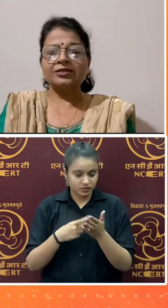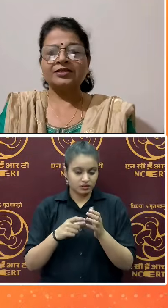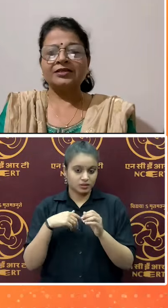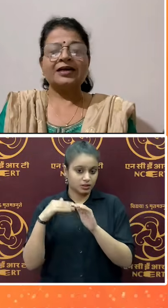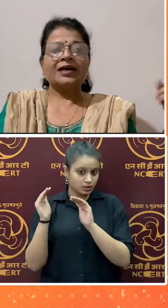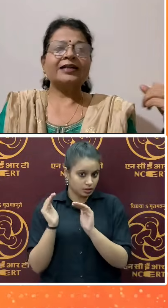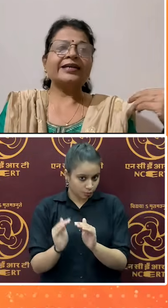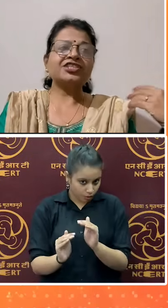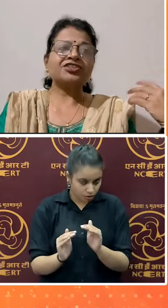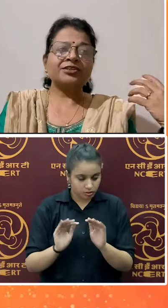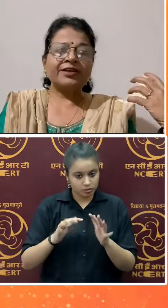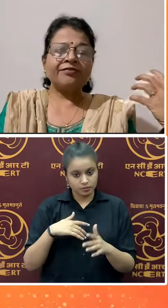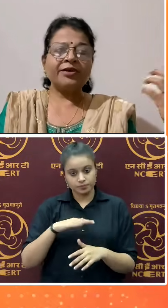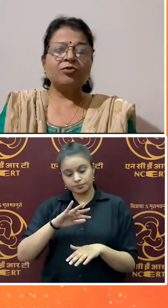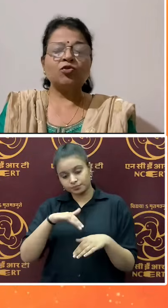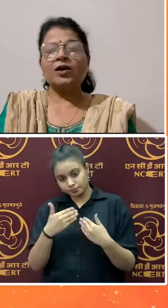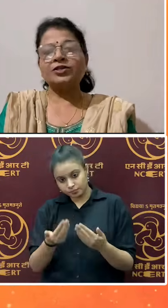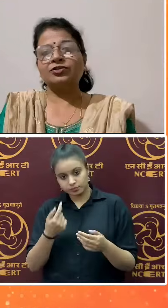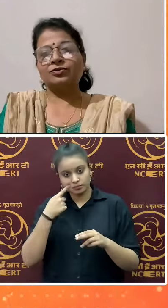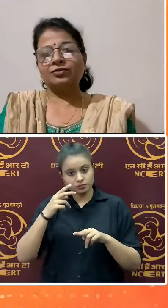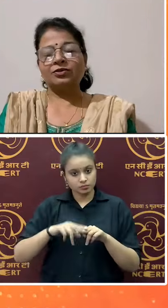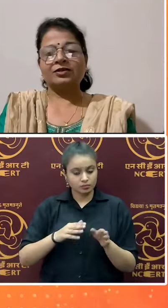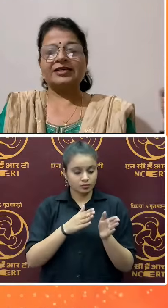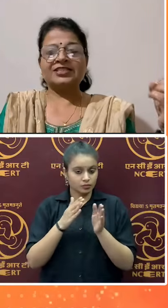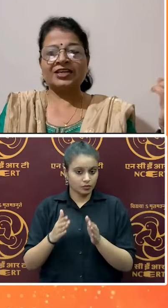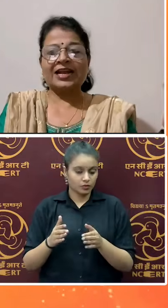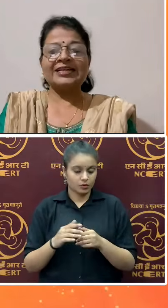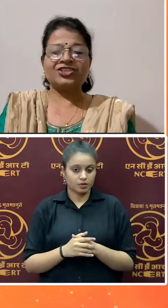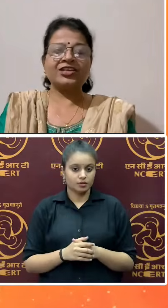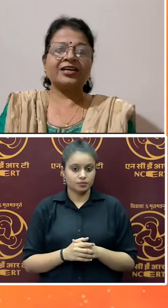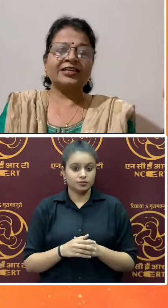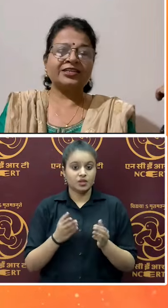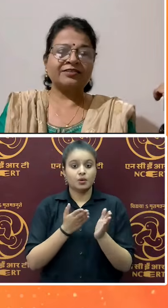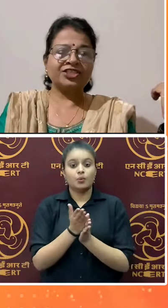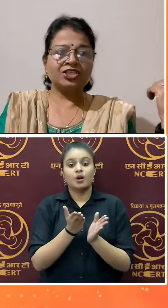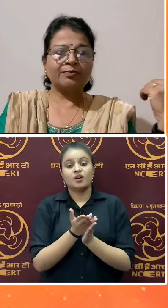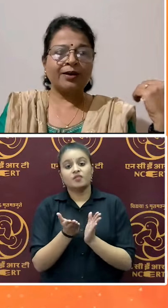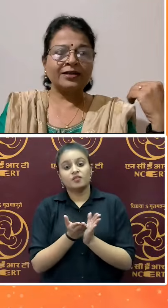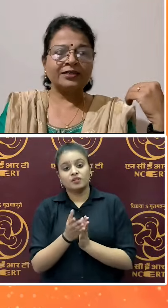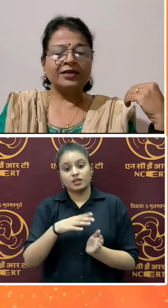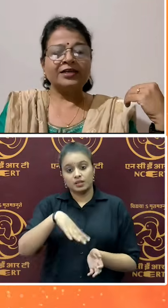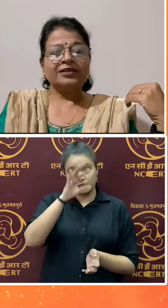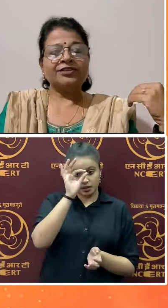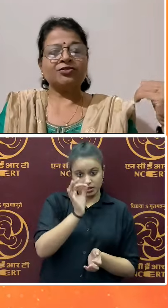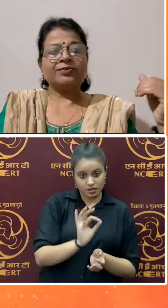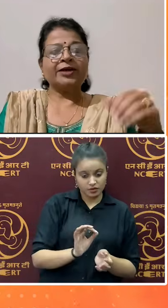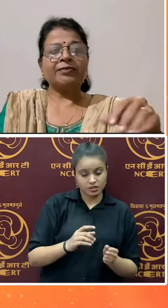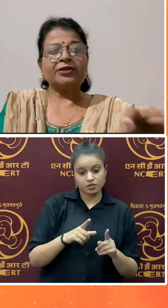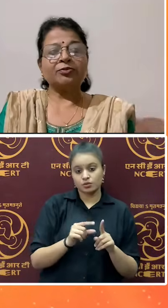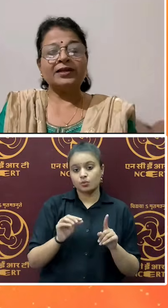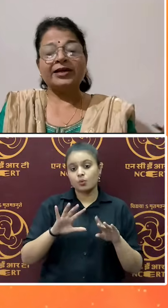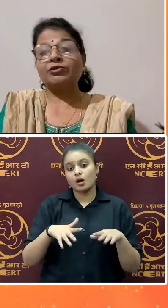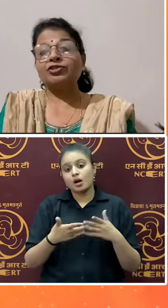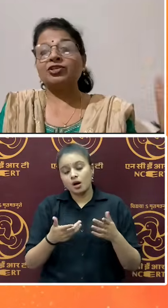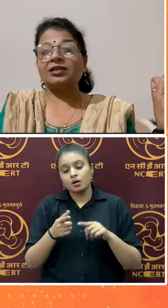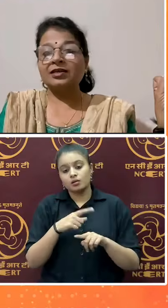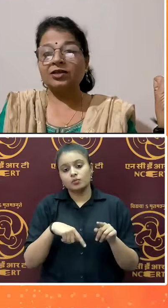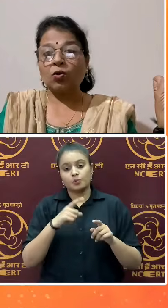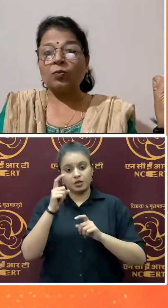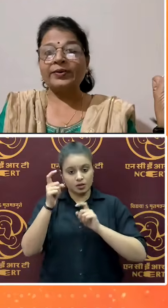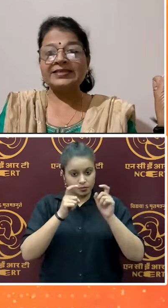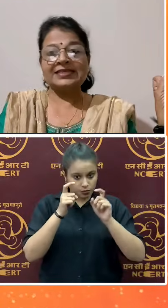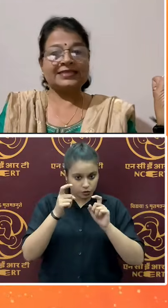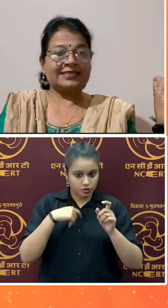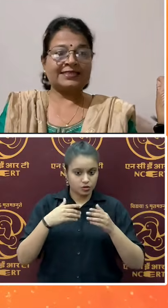support. And next, when we move on to the strategy or intervention part, we should be able to build emotional